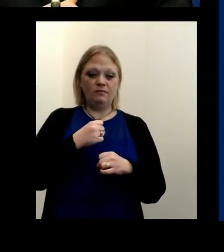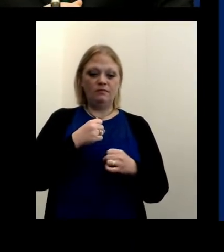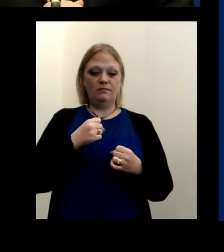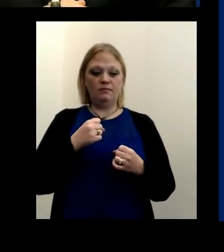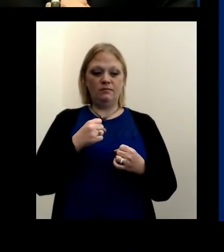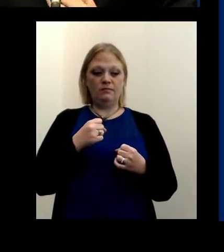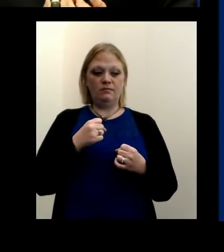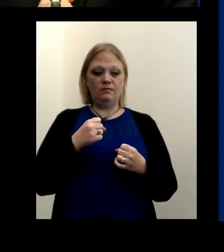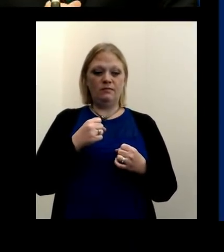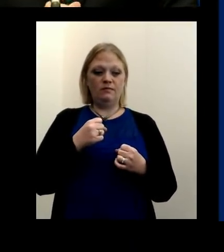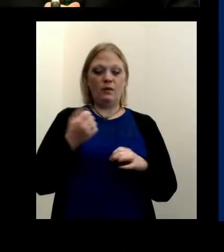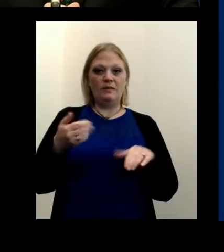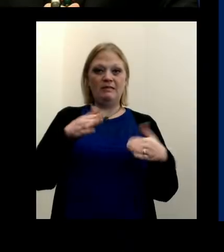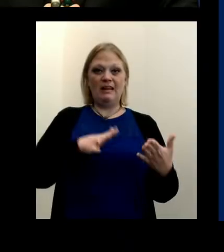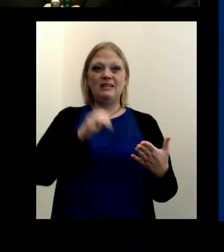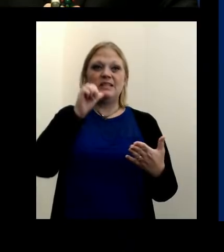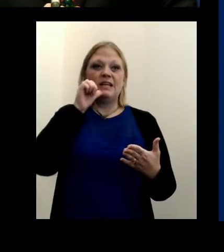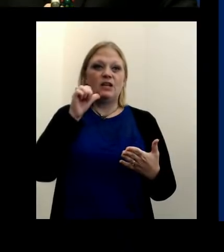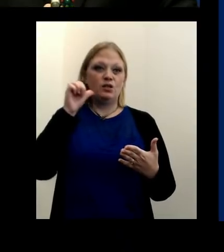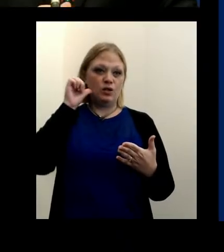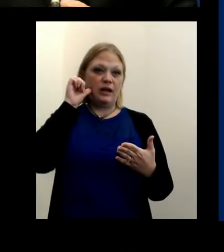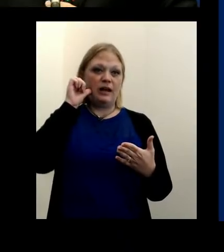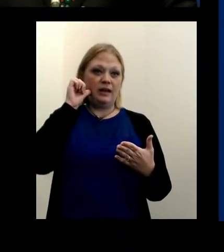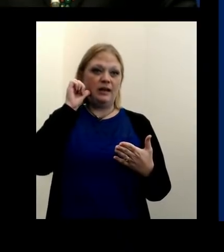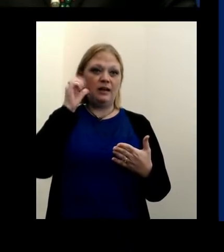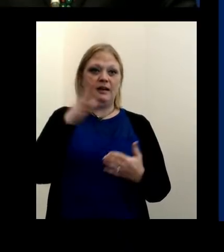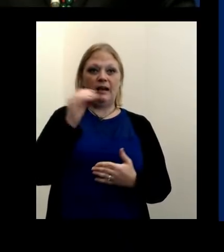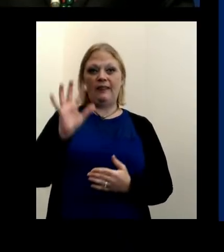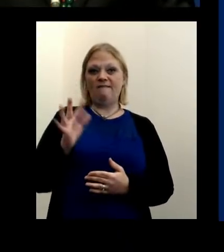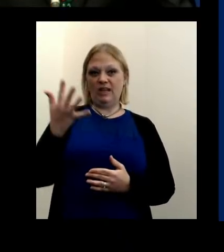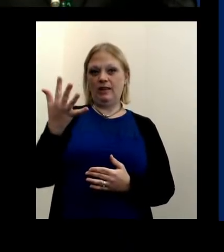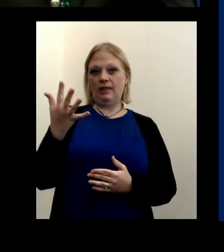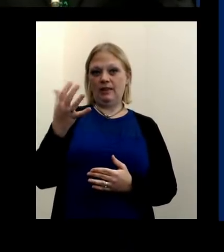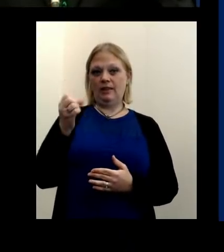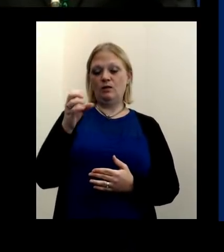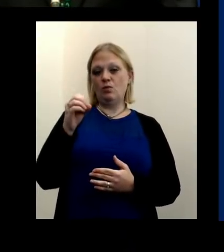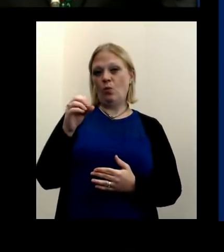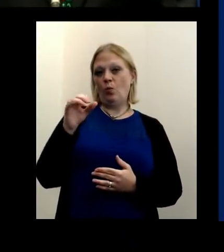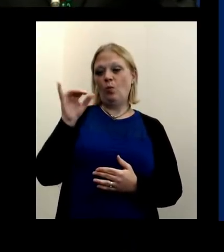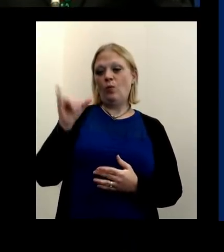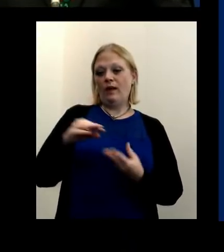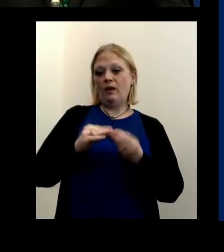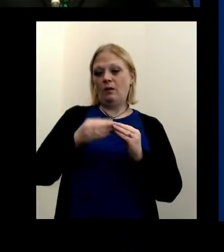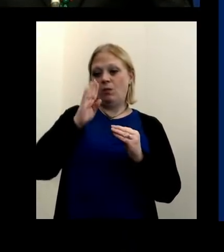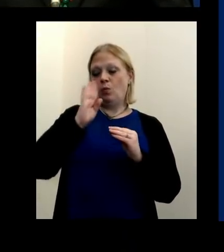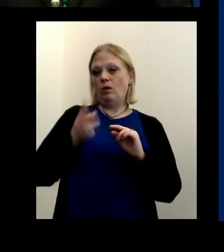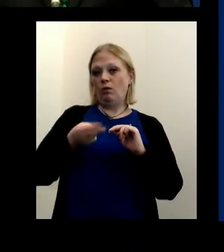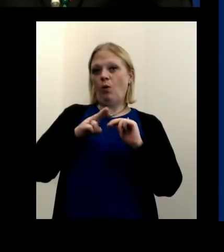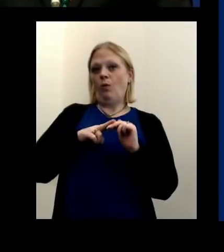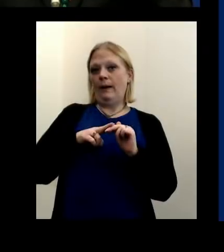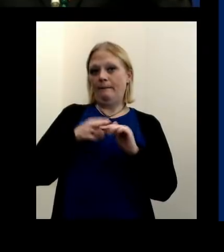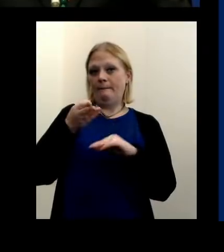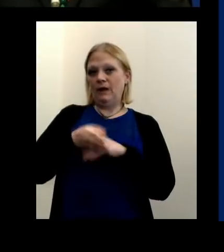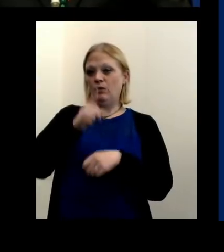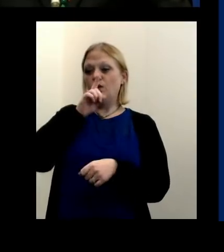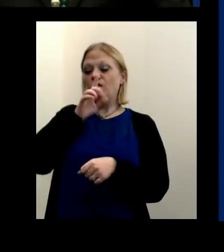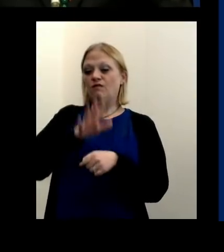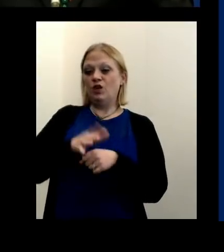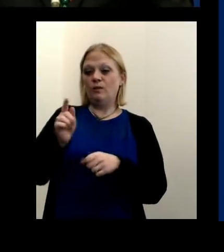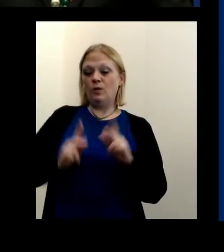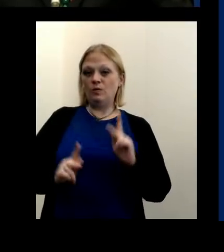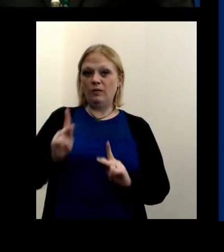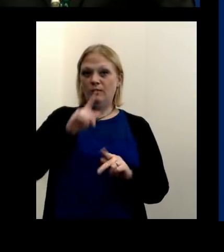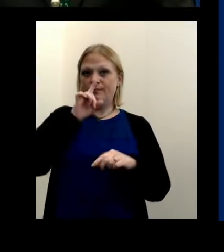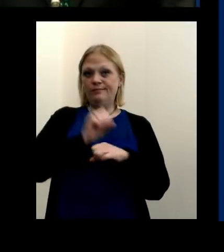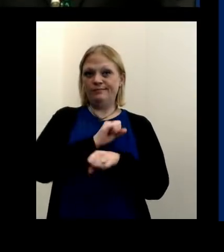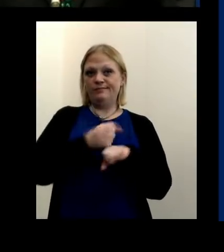deaths yesterday, as well as on the 5th. So that number will go up once we confirm that those individuals